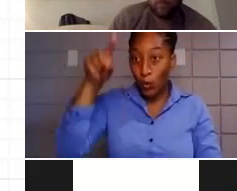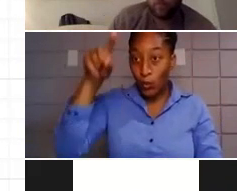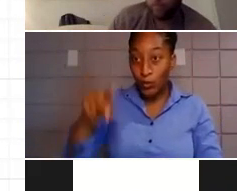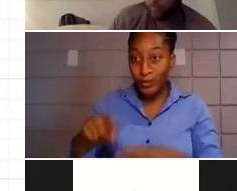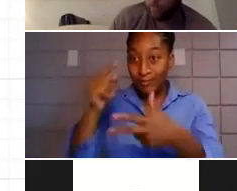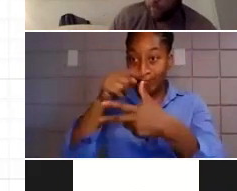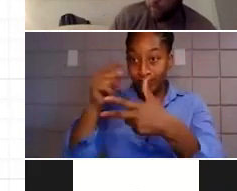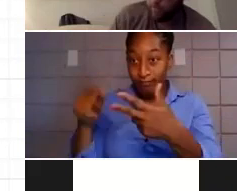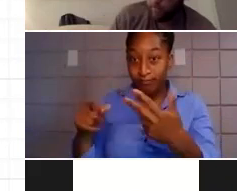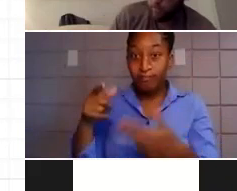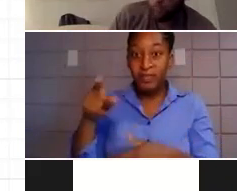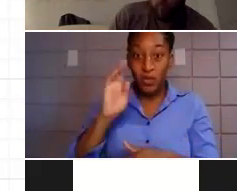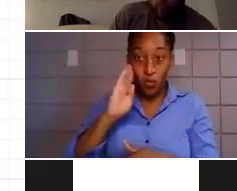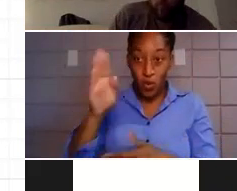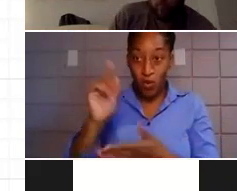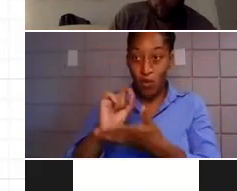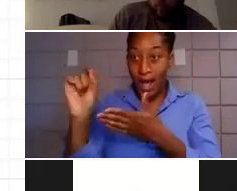Remember, it is in